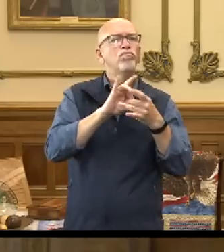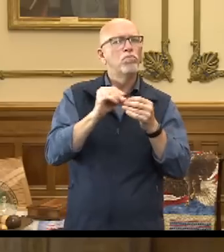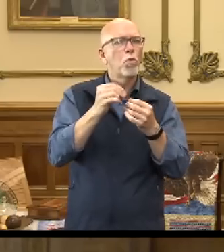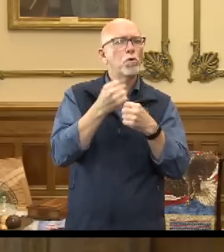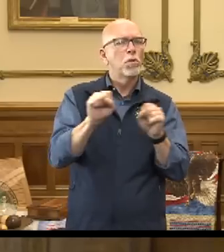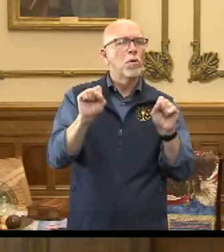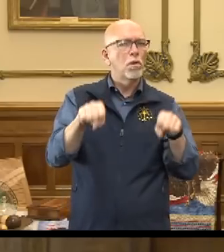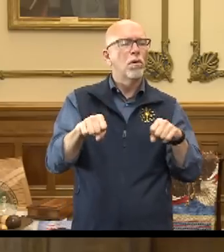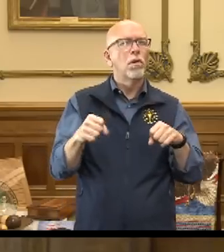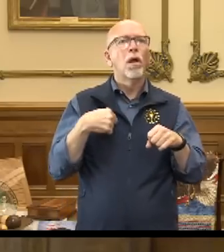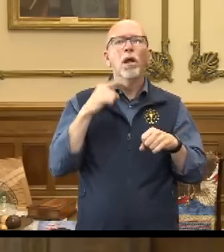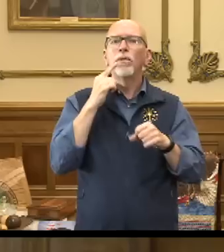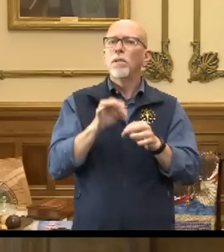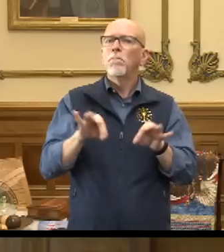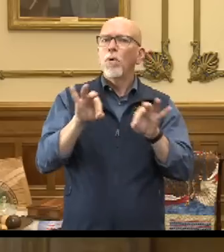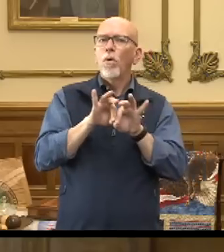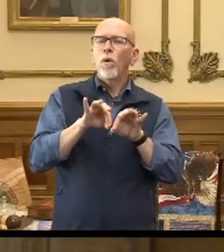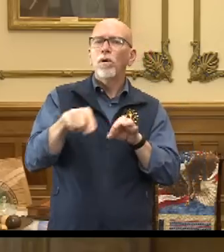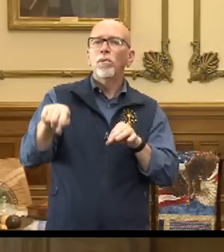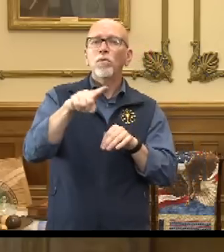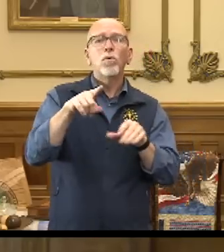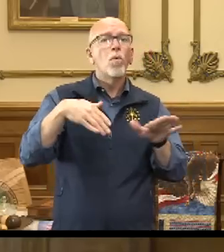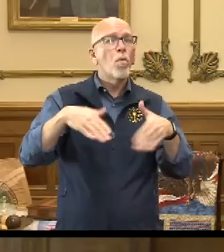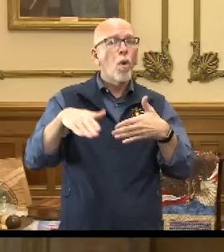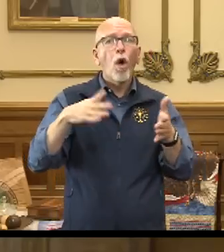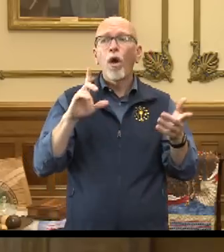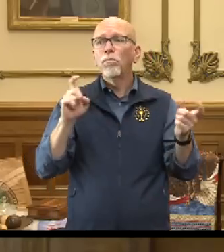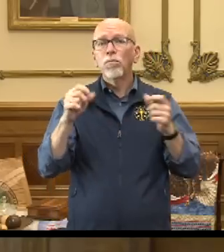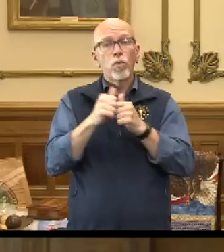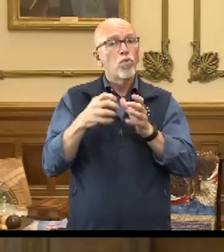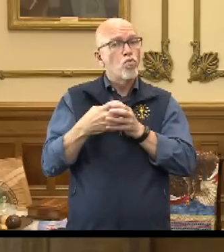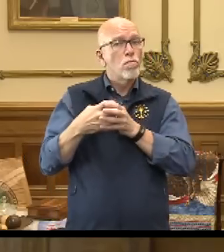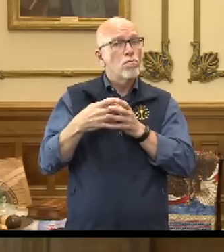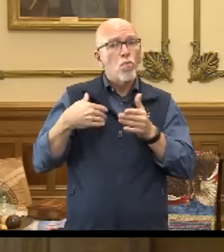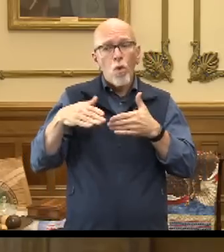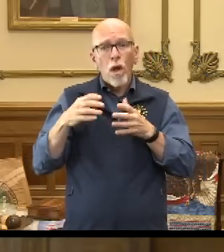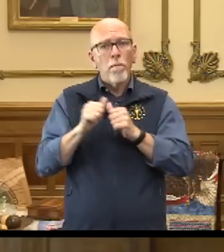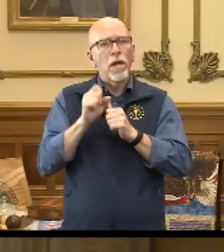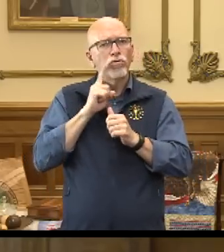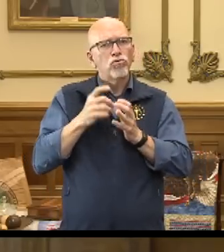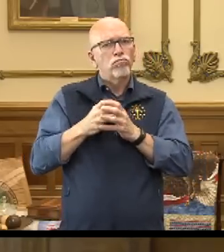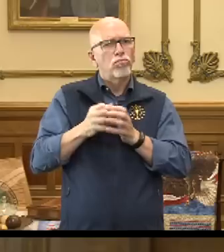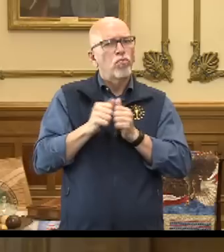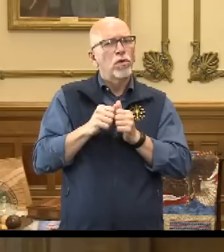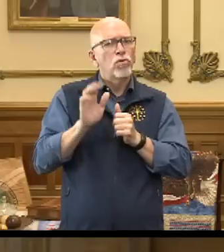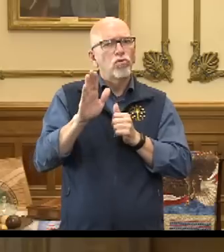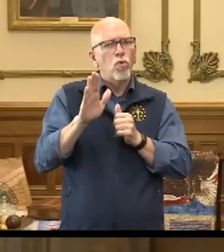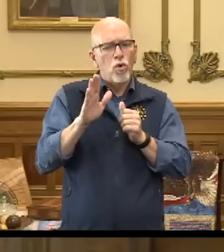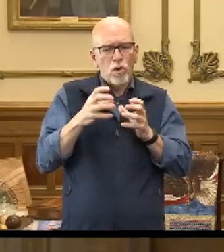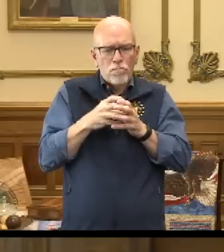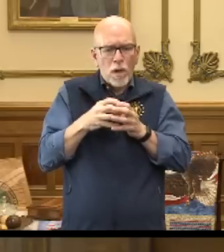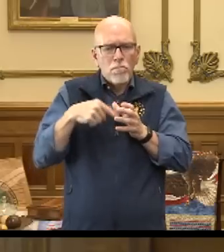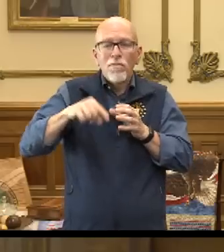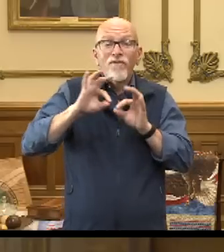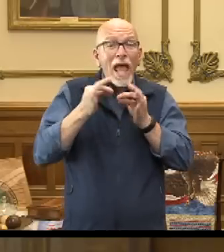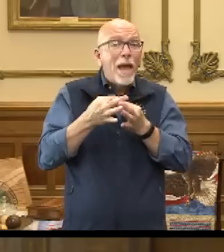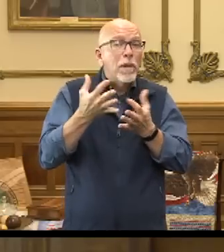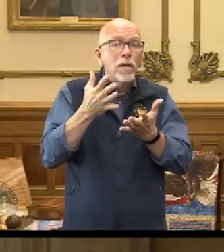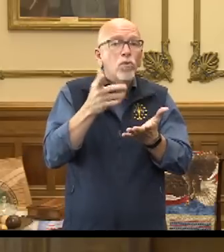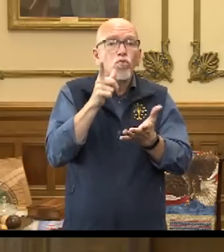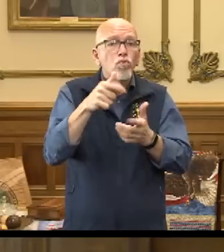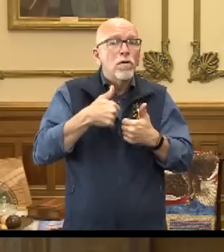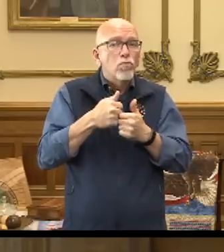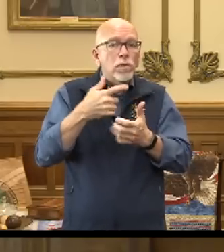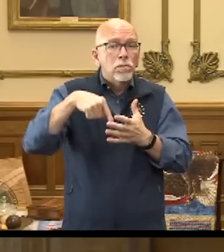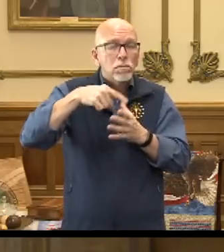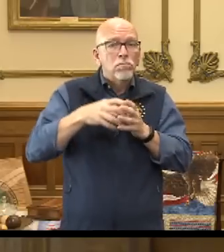I think it is important as you're walking around in a group that you kind of walk with your social bubble, your family basically. But